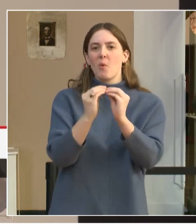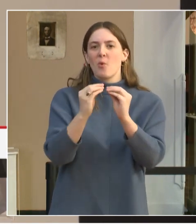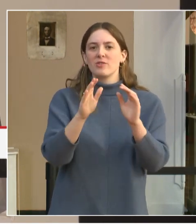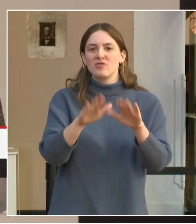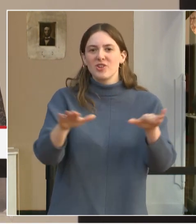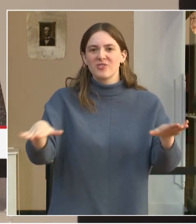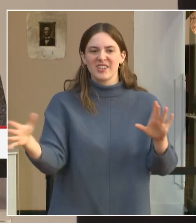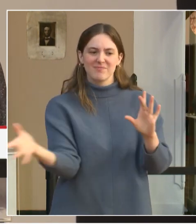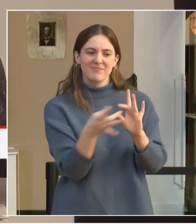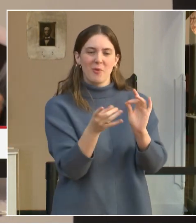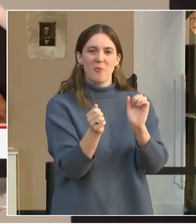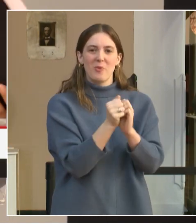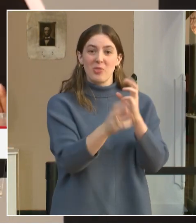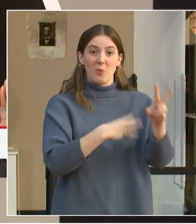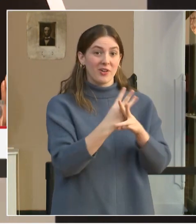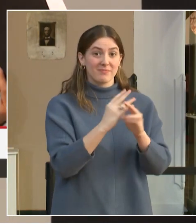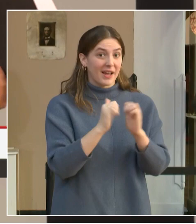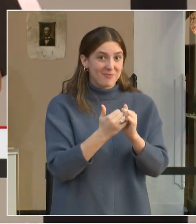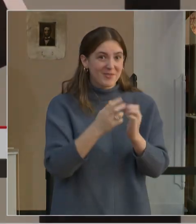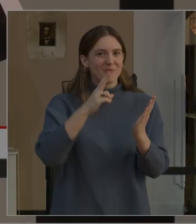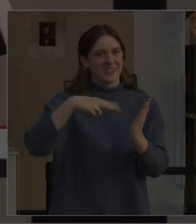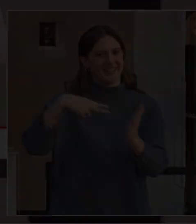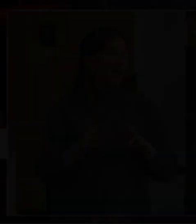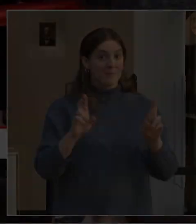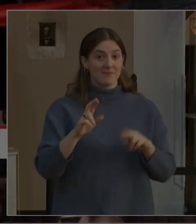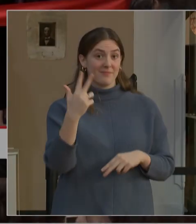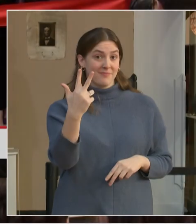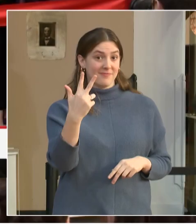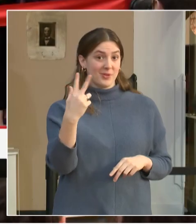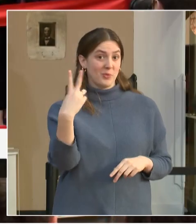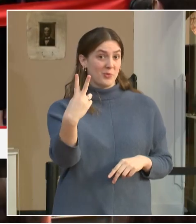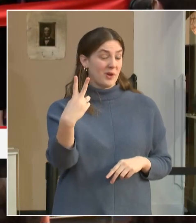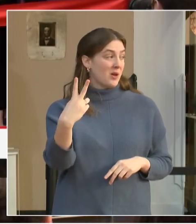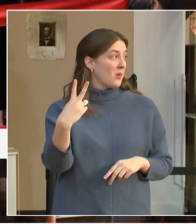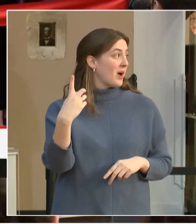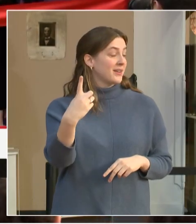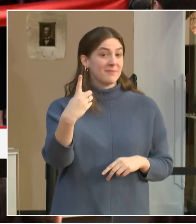world by reading. Thank you, everyone.